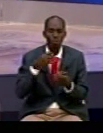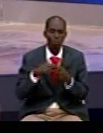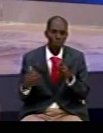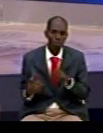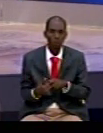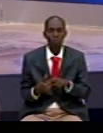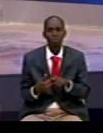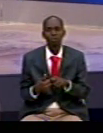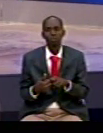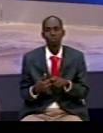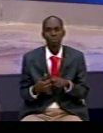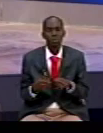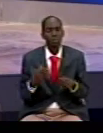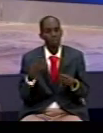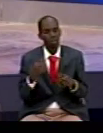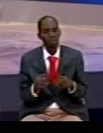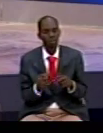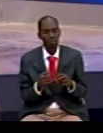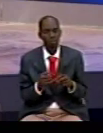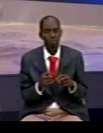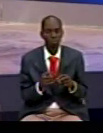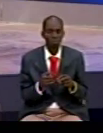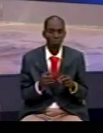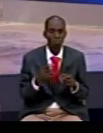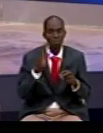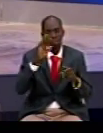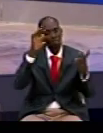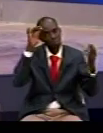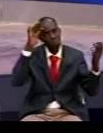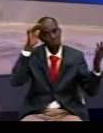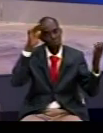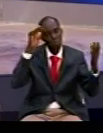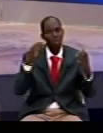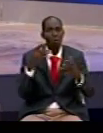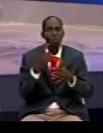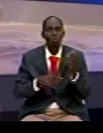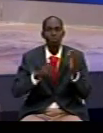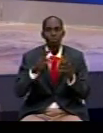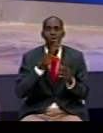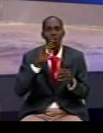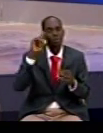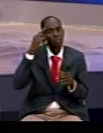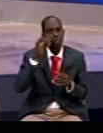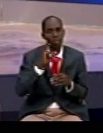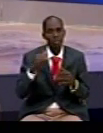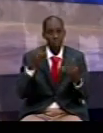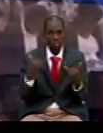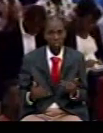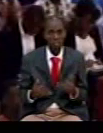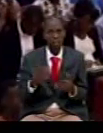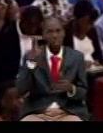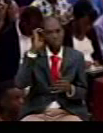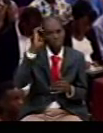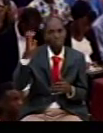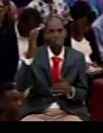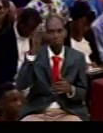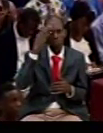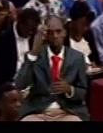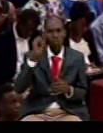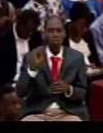the unbelief and the faith and the expectation and what you're thinking now, he knows